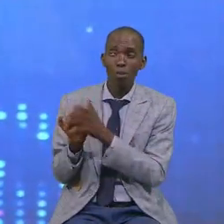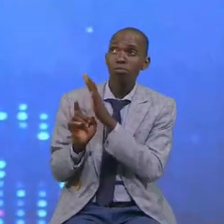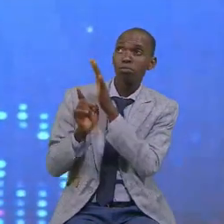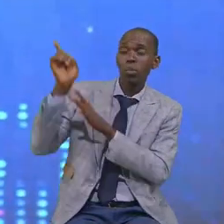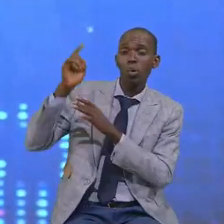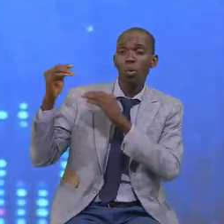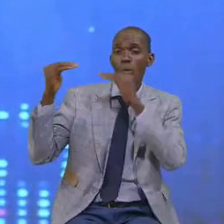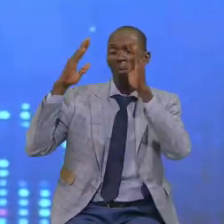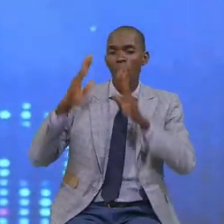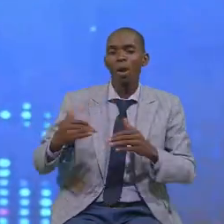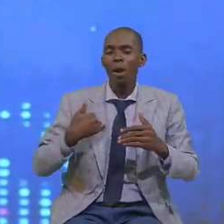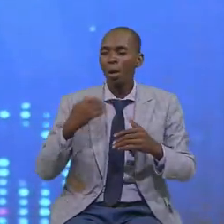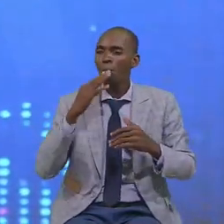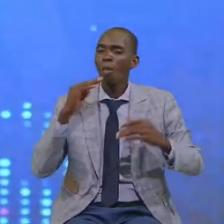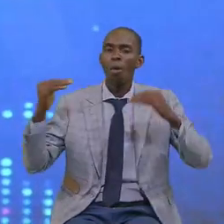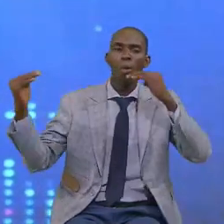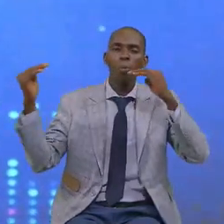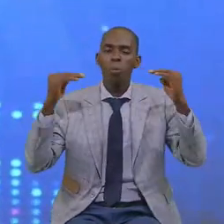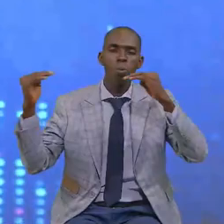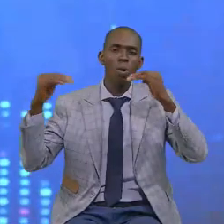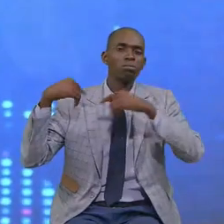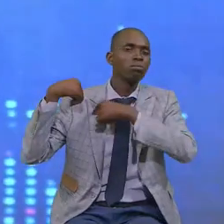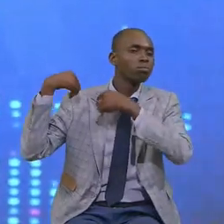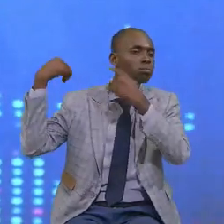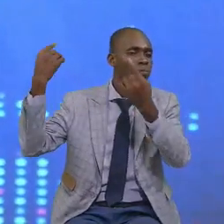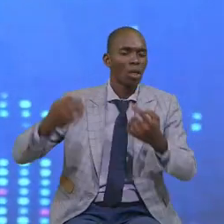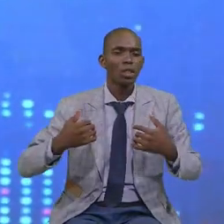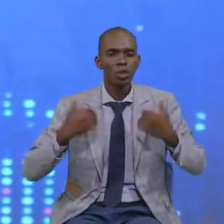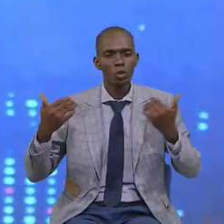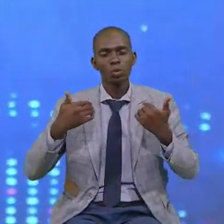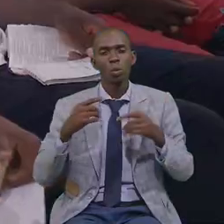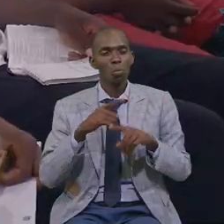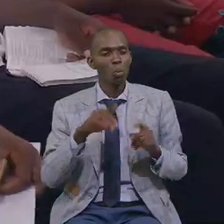youth." He said, "I can." Somebody there say, "I can."